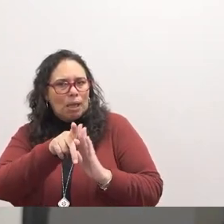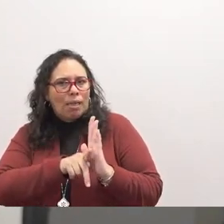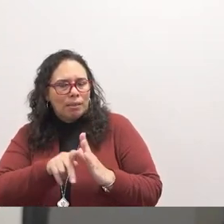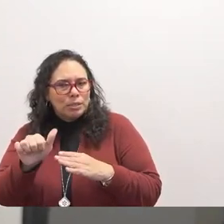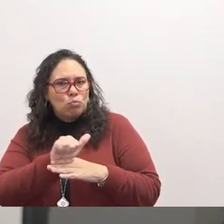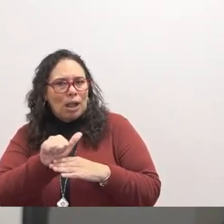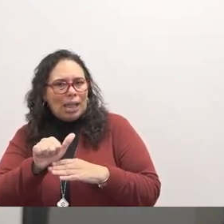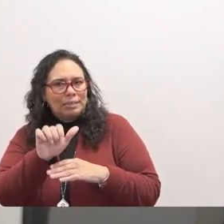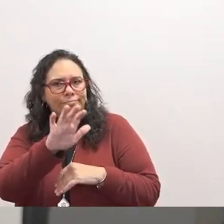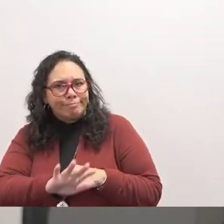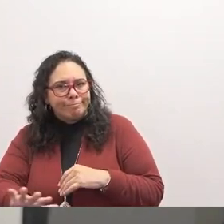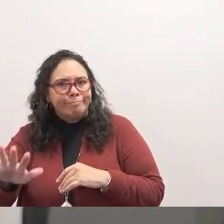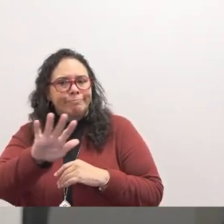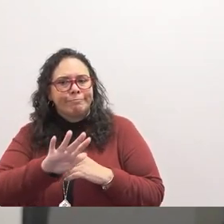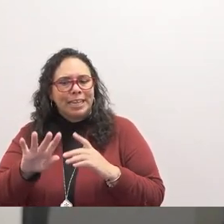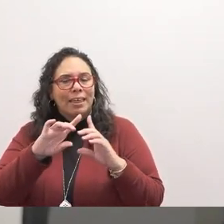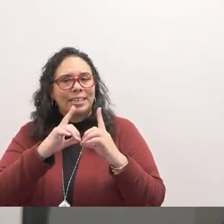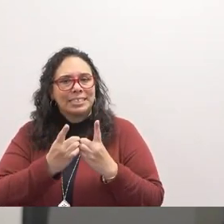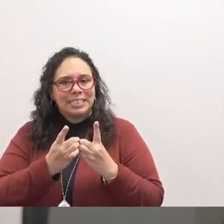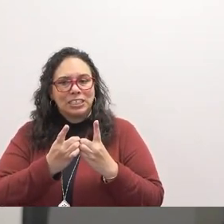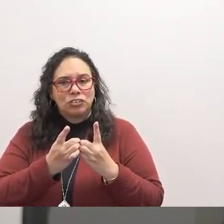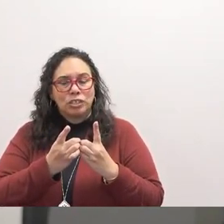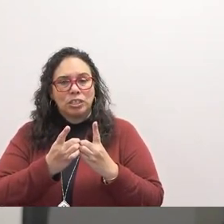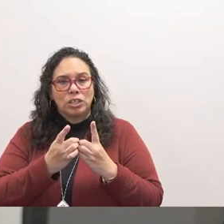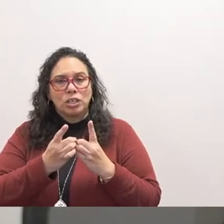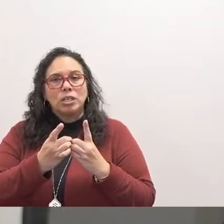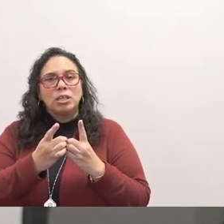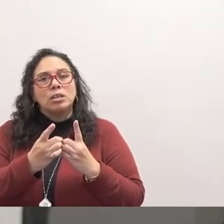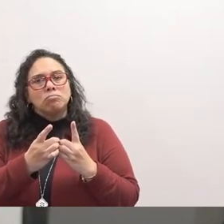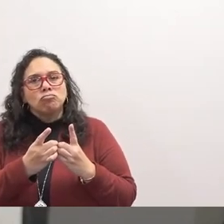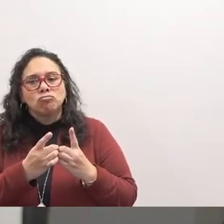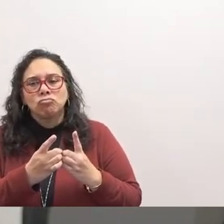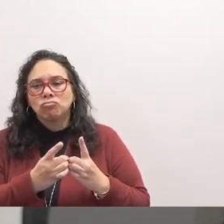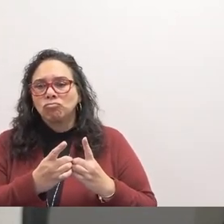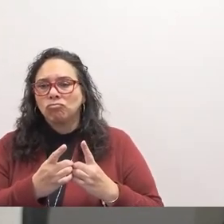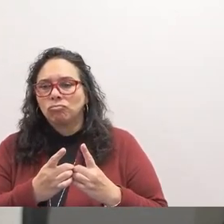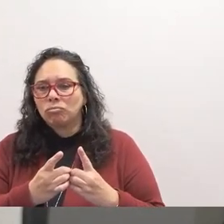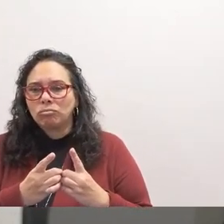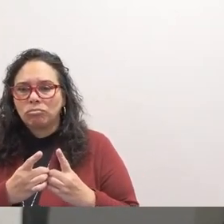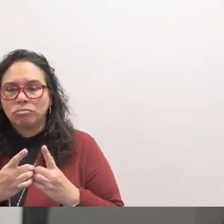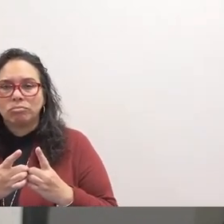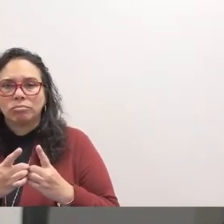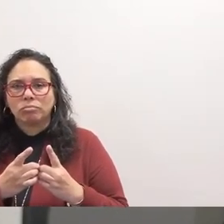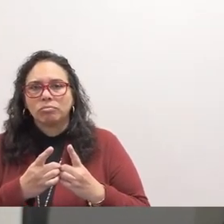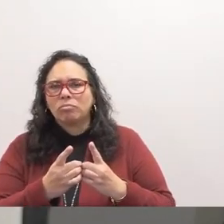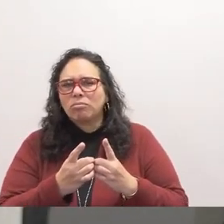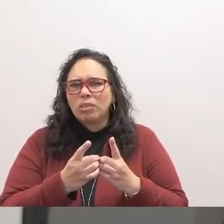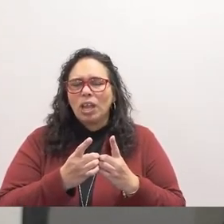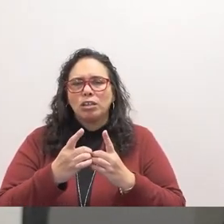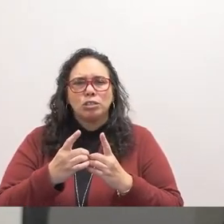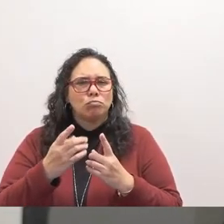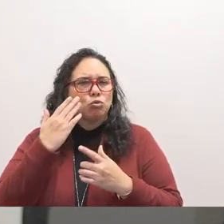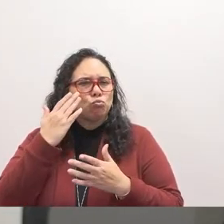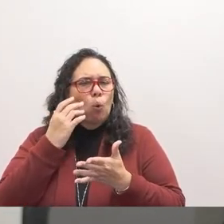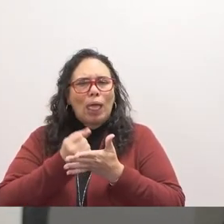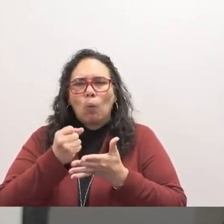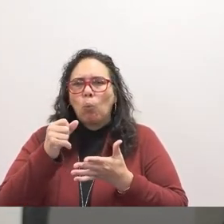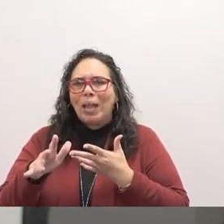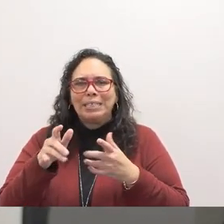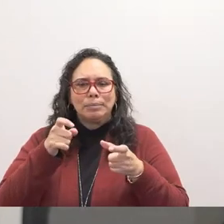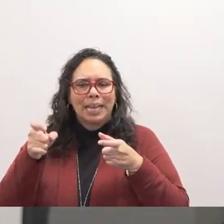practices across our district related to sustainability, everything from waste management to recycling